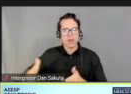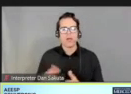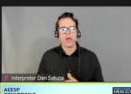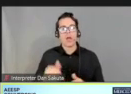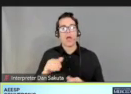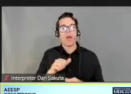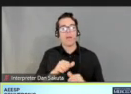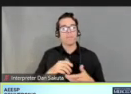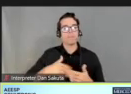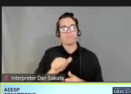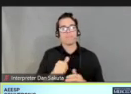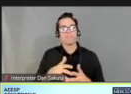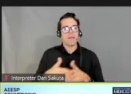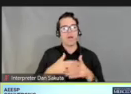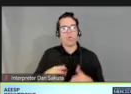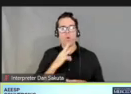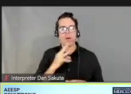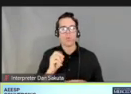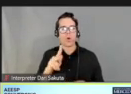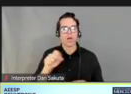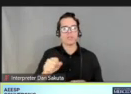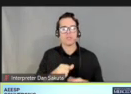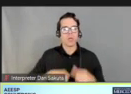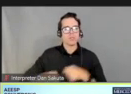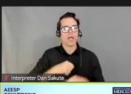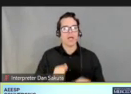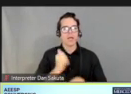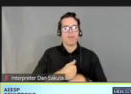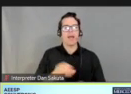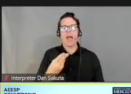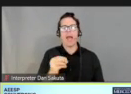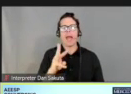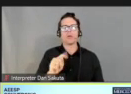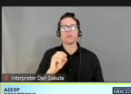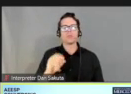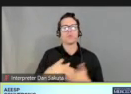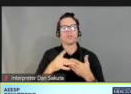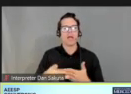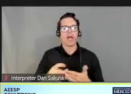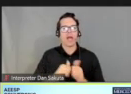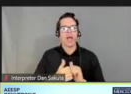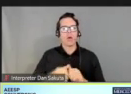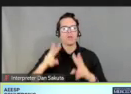Association published a how-to guide on how to basically evaluate building water safety.